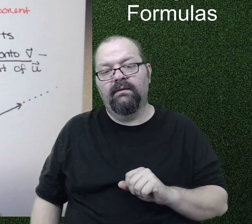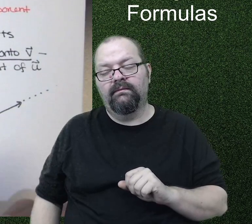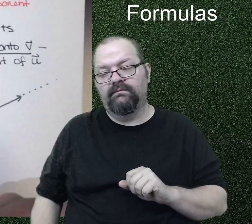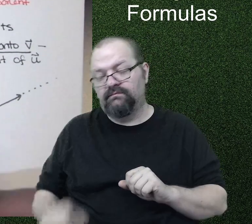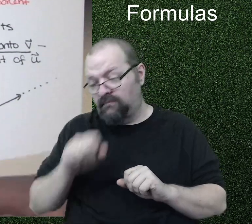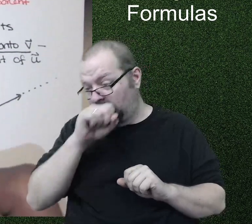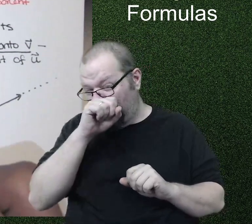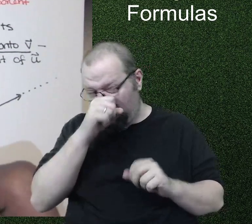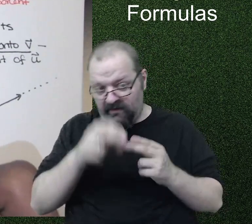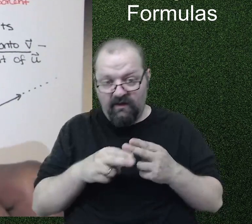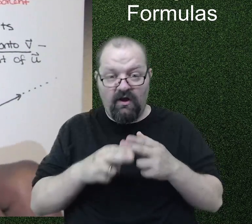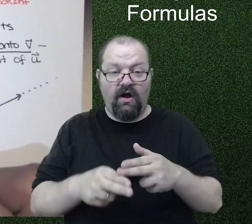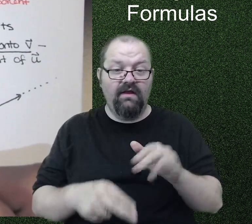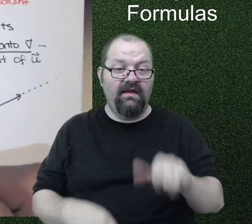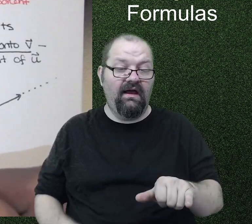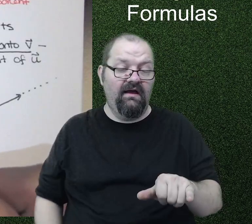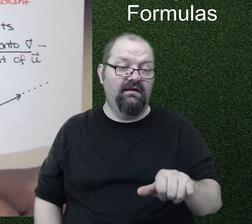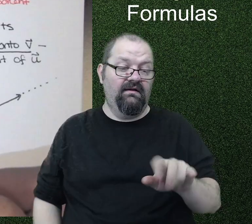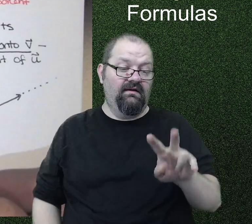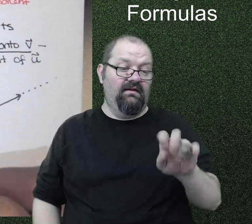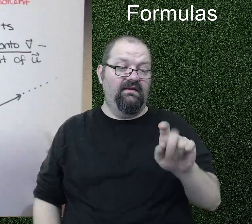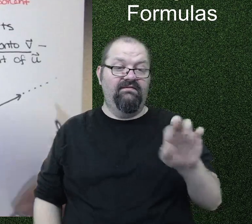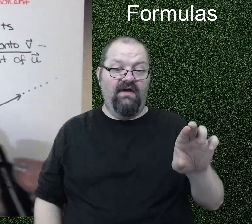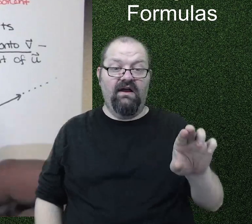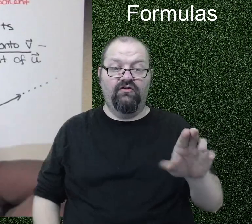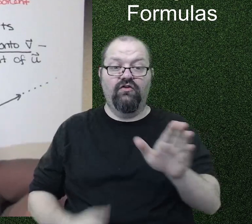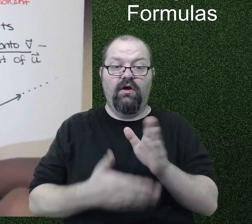We're going to call that the vector component of U.